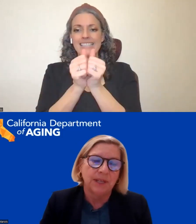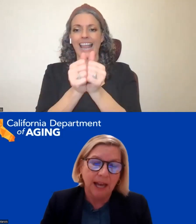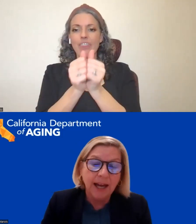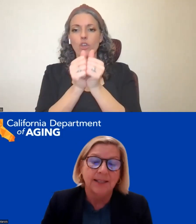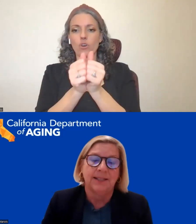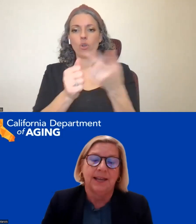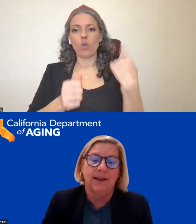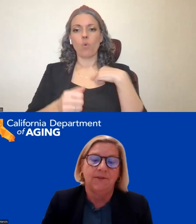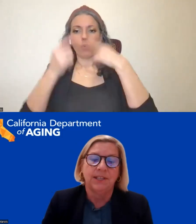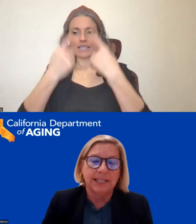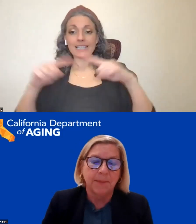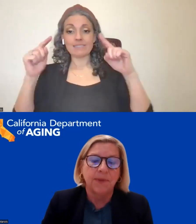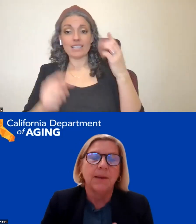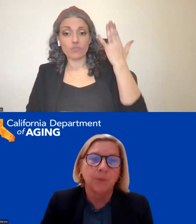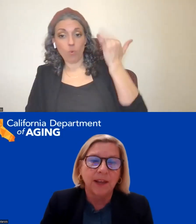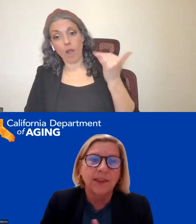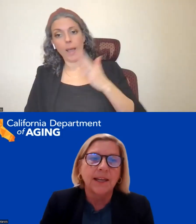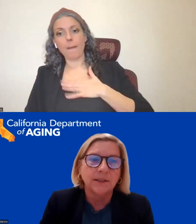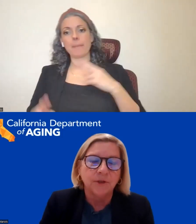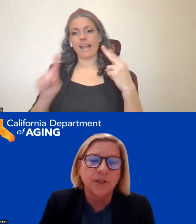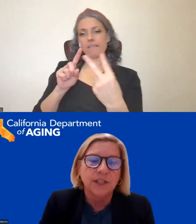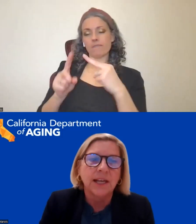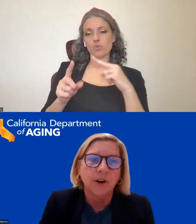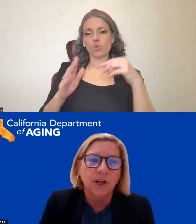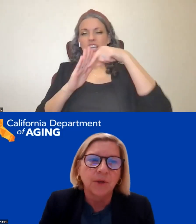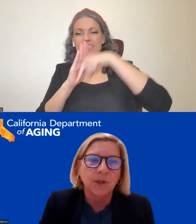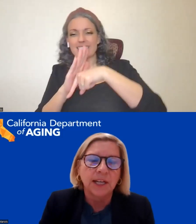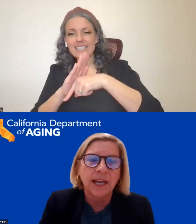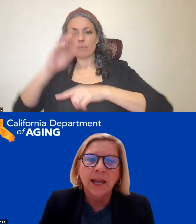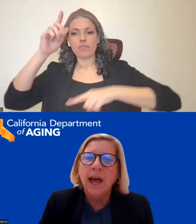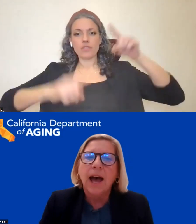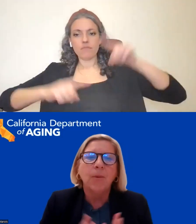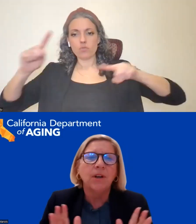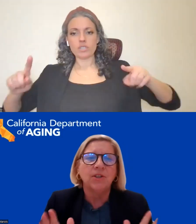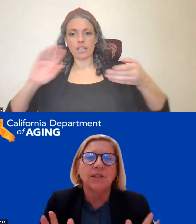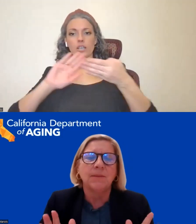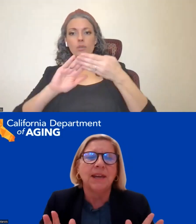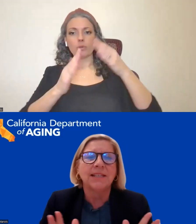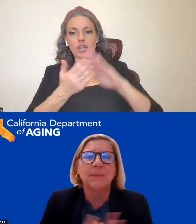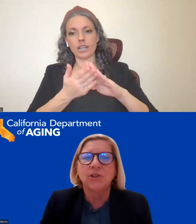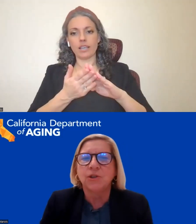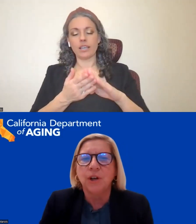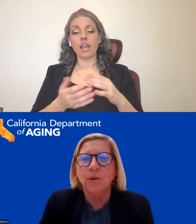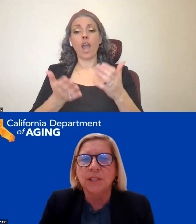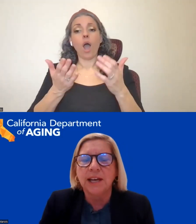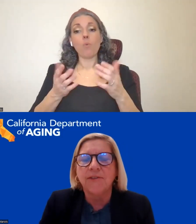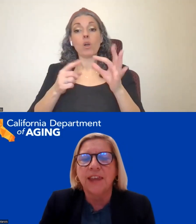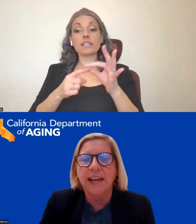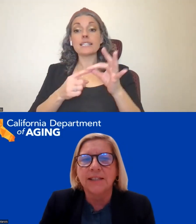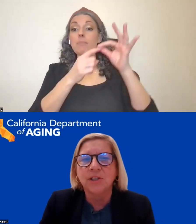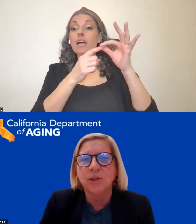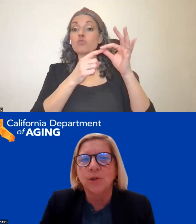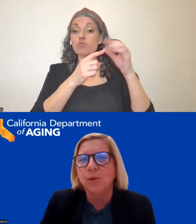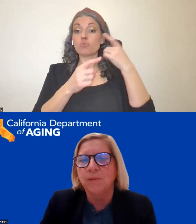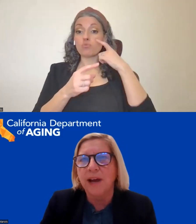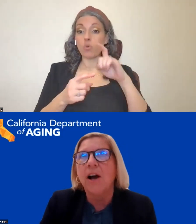successful because of the depth and breadth and diversity of our community. I want to just make a special note of